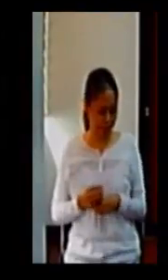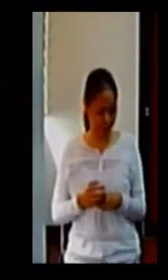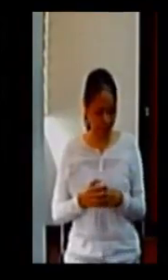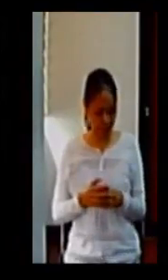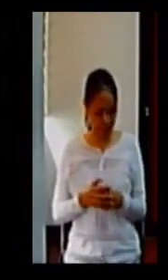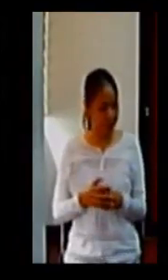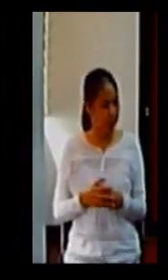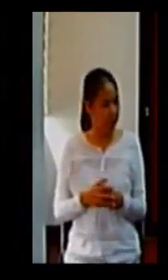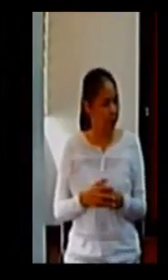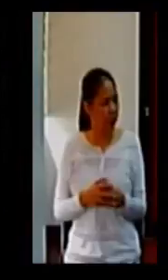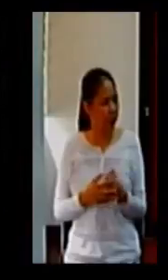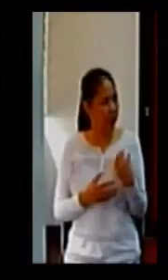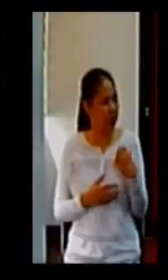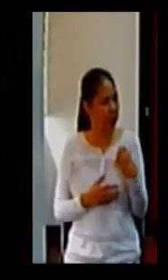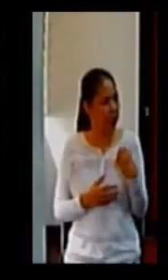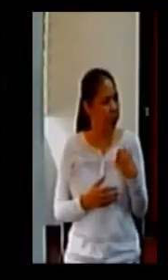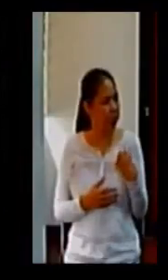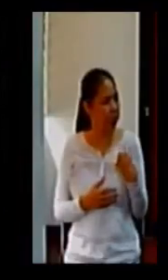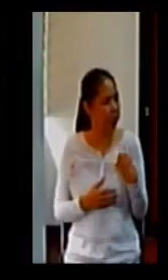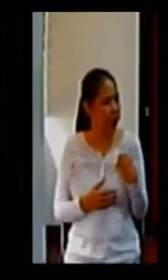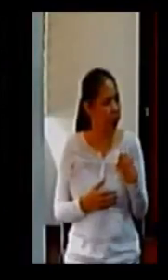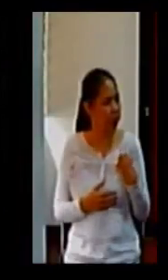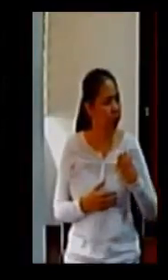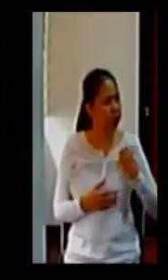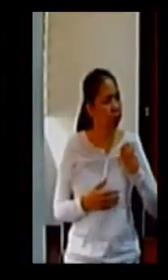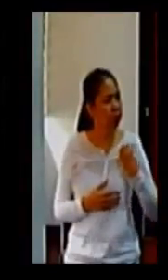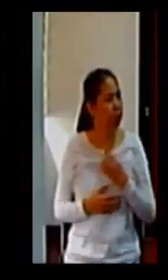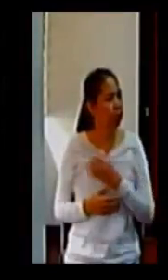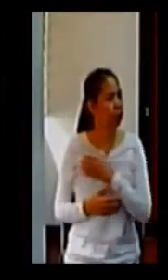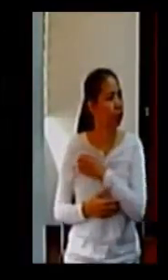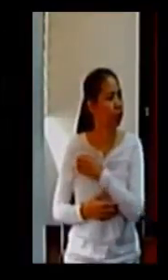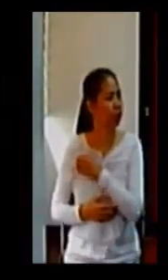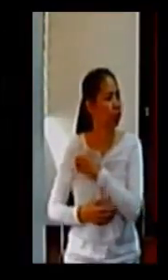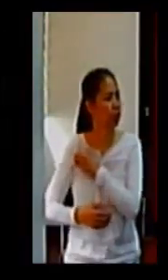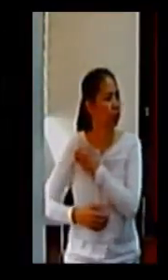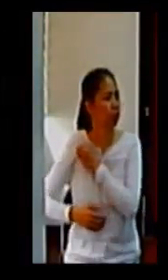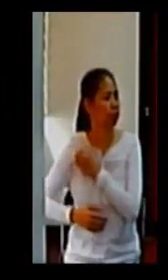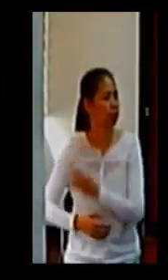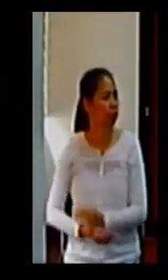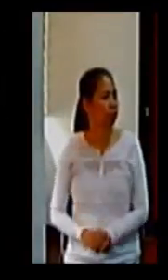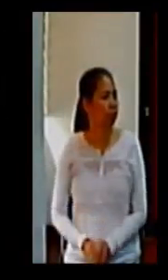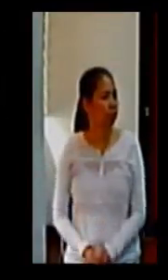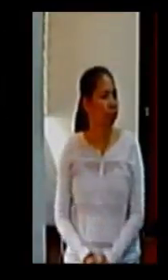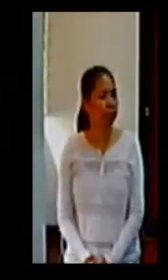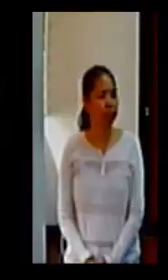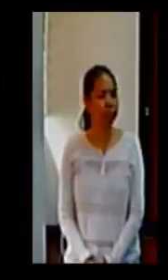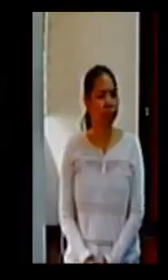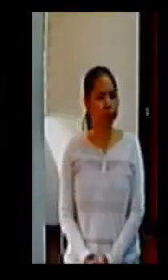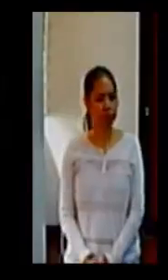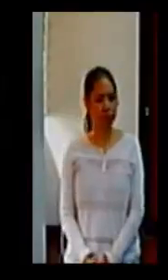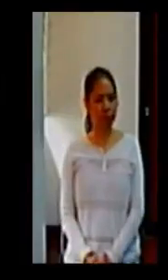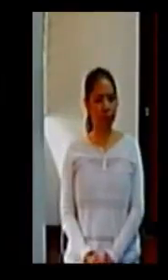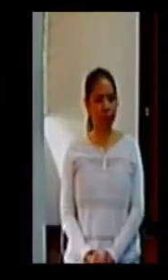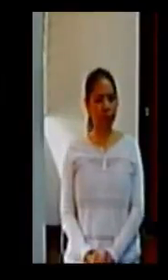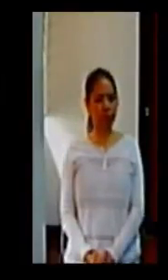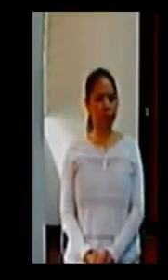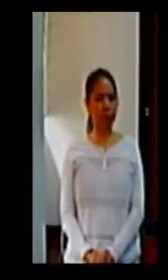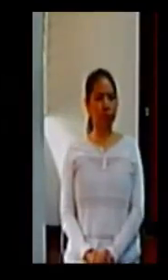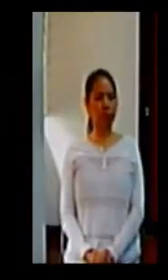salamat. Pansuan ng kayo ya chakoti munlangas yan ang kumutang mo